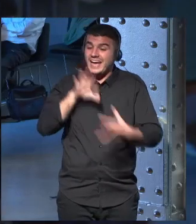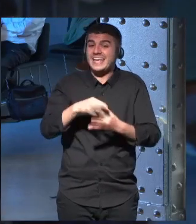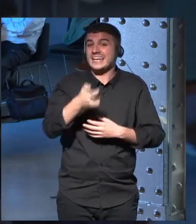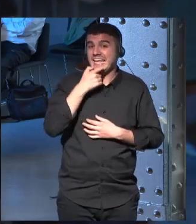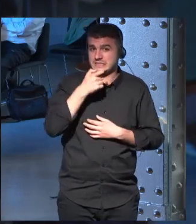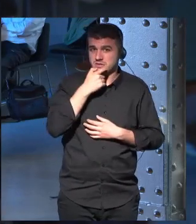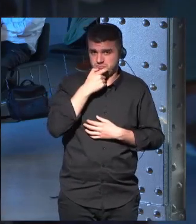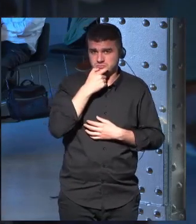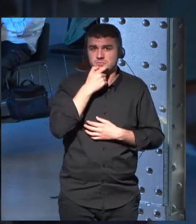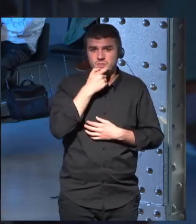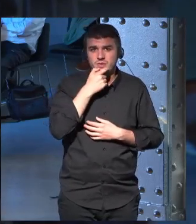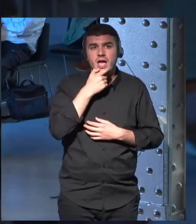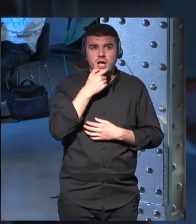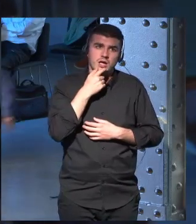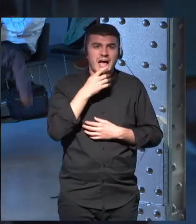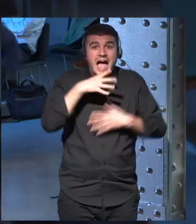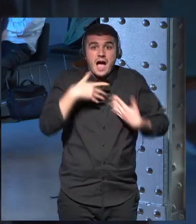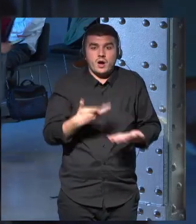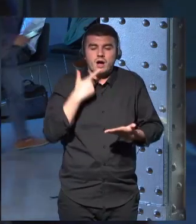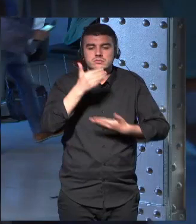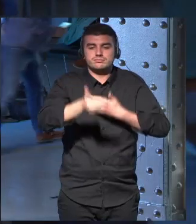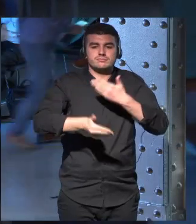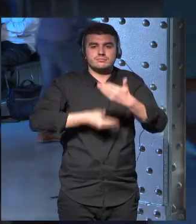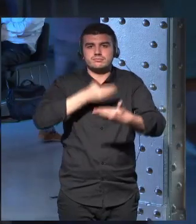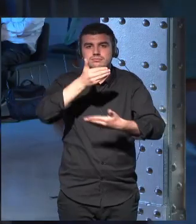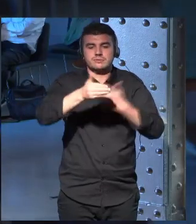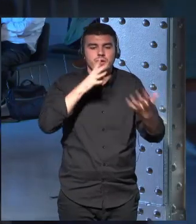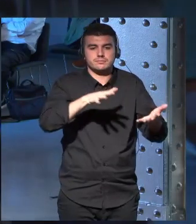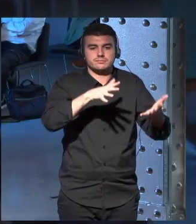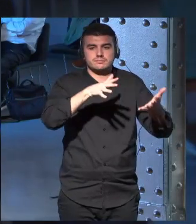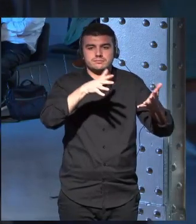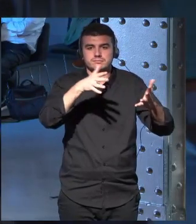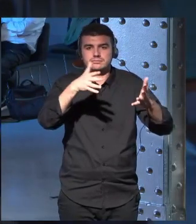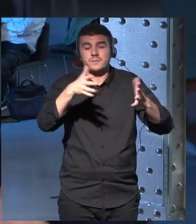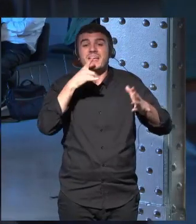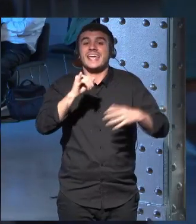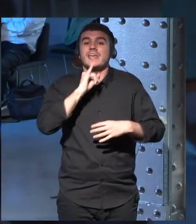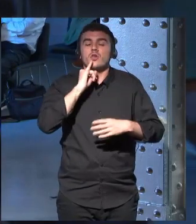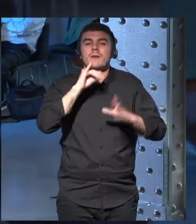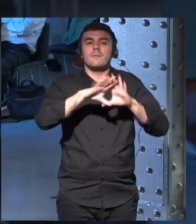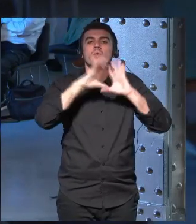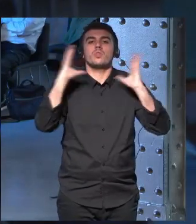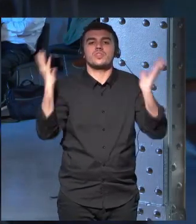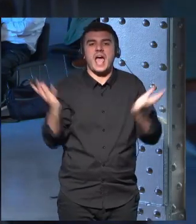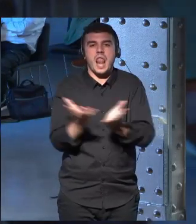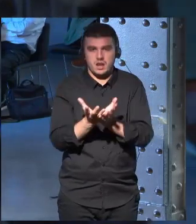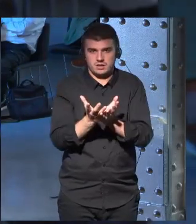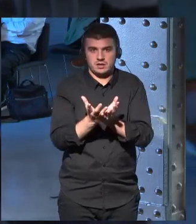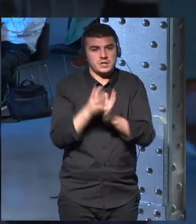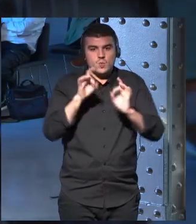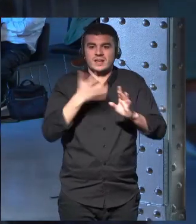becoming a so-called world language as part of the globalization